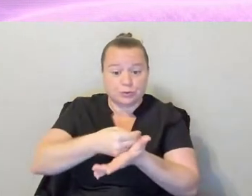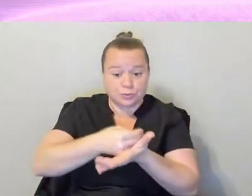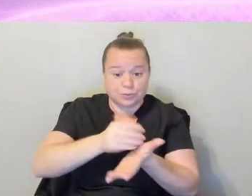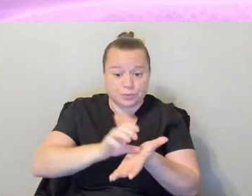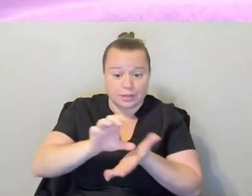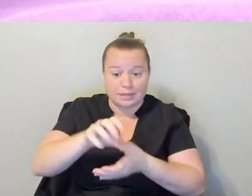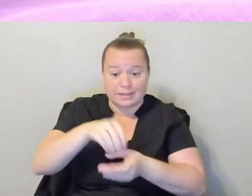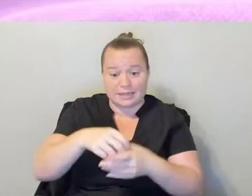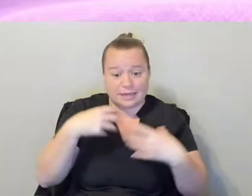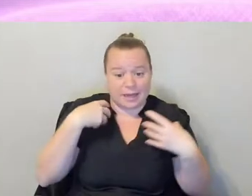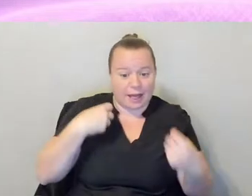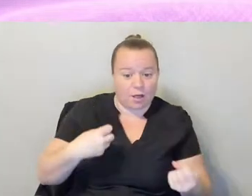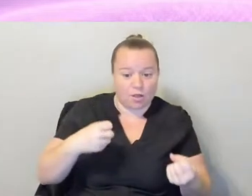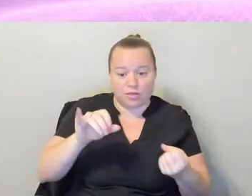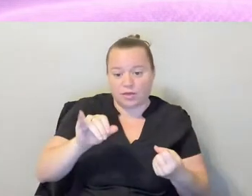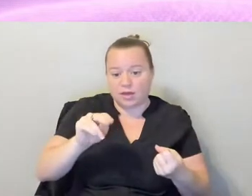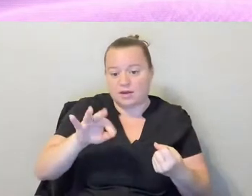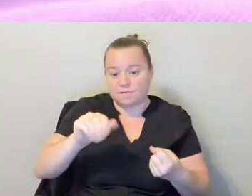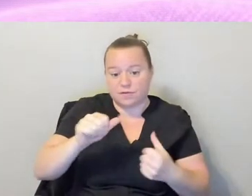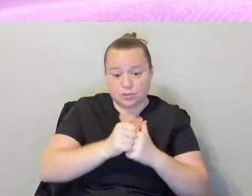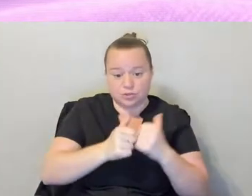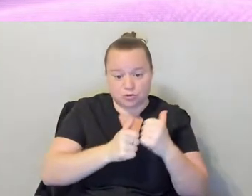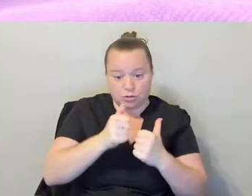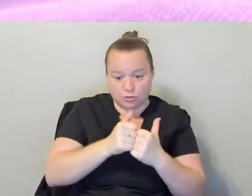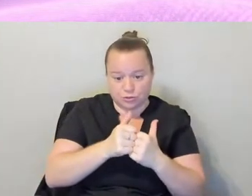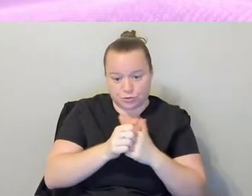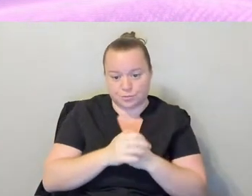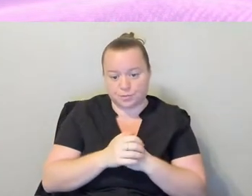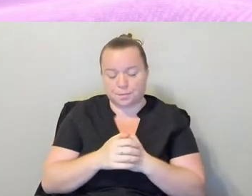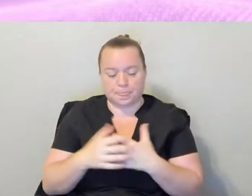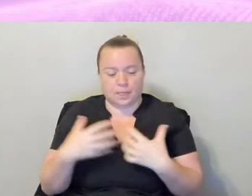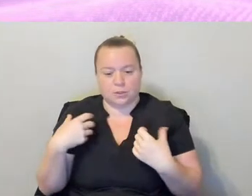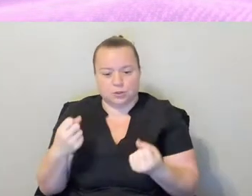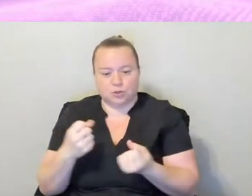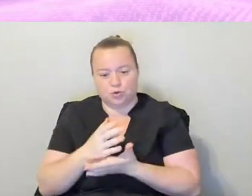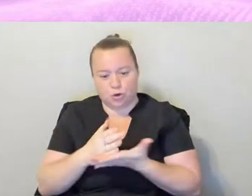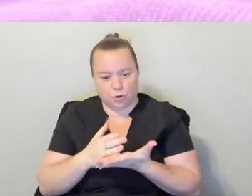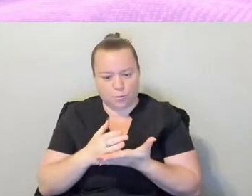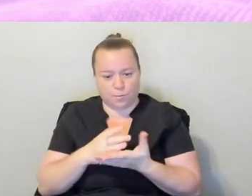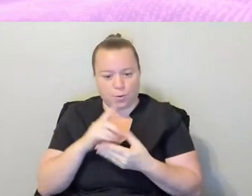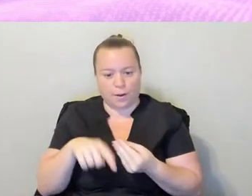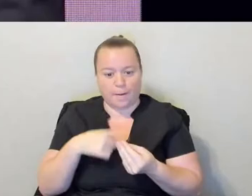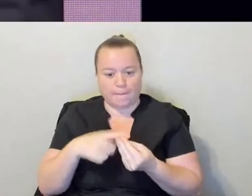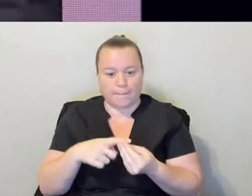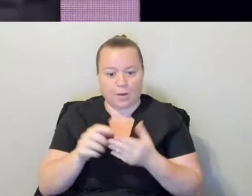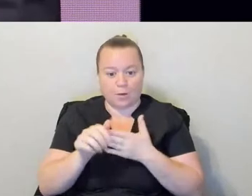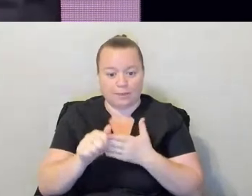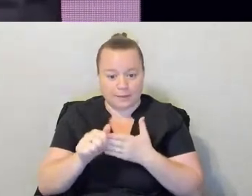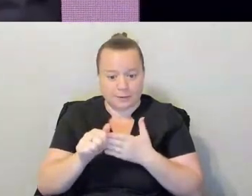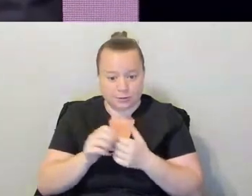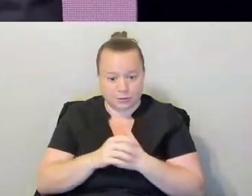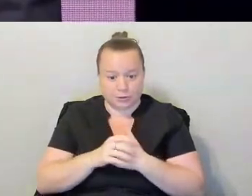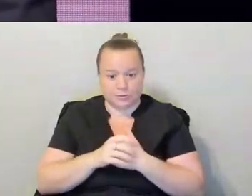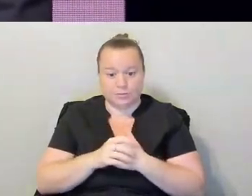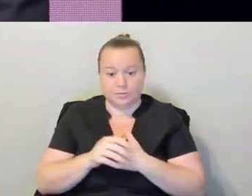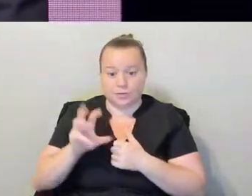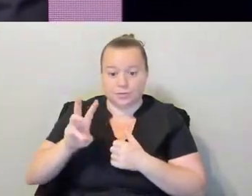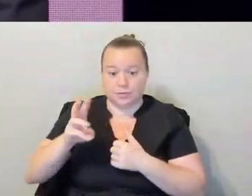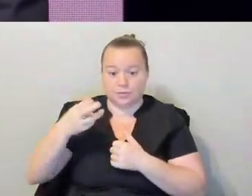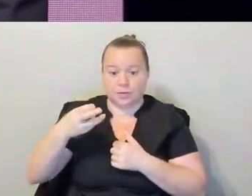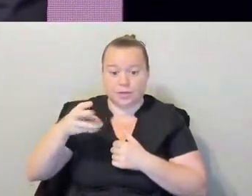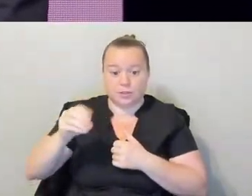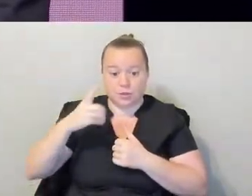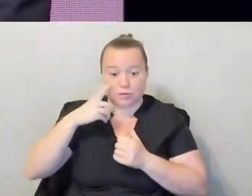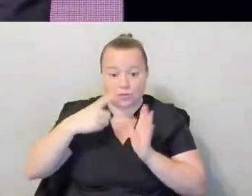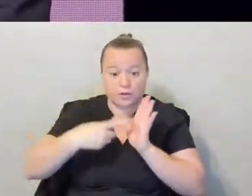health infrastructure, there is a strong component which is about health leadership. As WHO, for example,